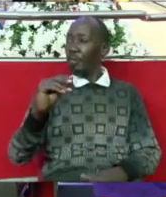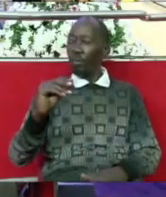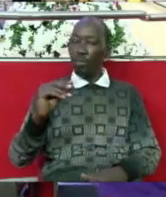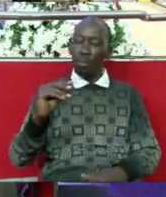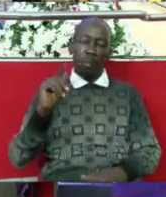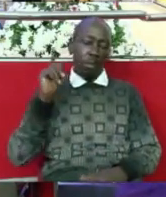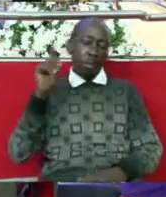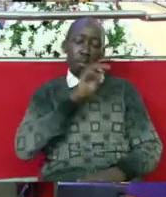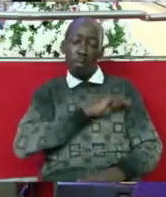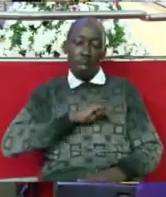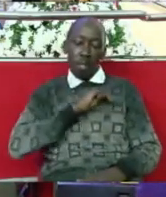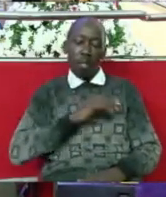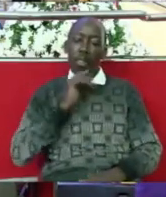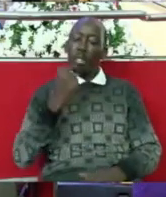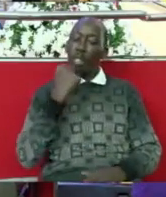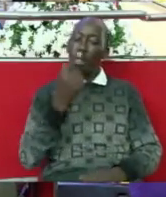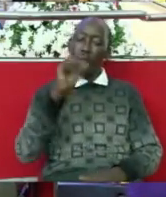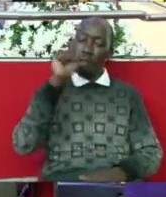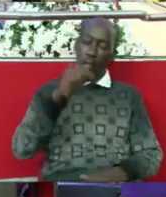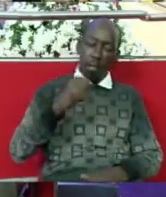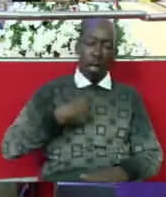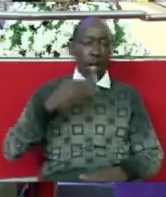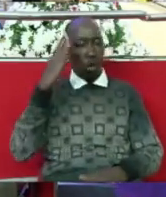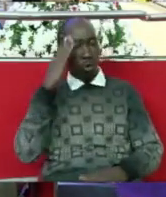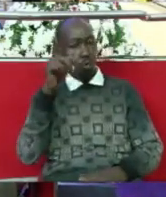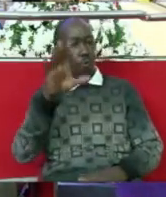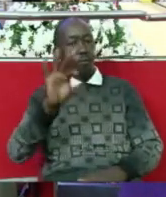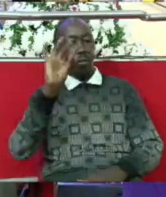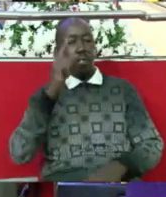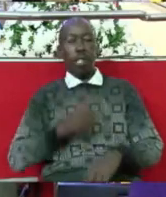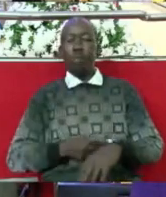His mercy is saying, yes, I know you faltered.